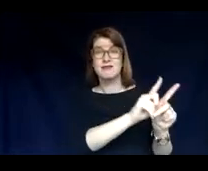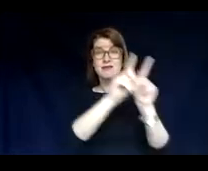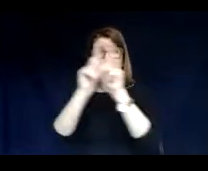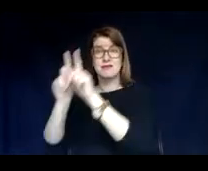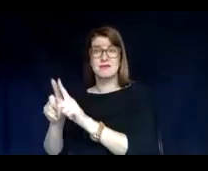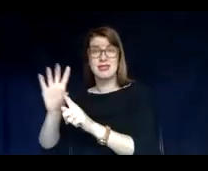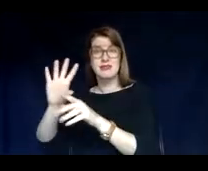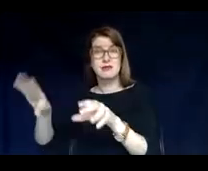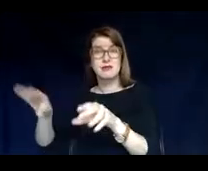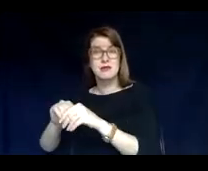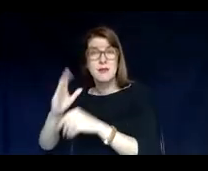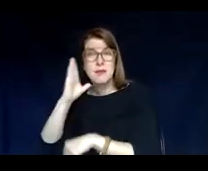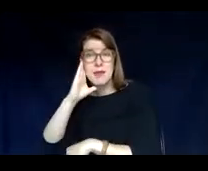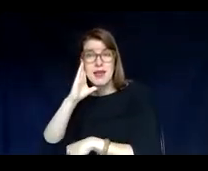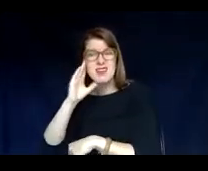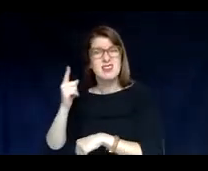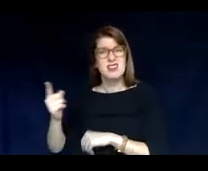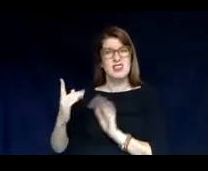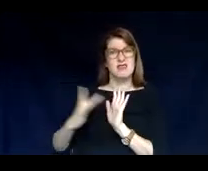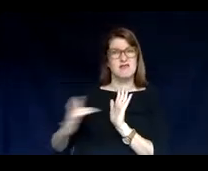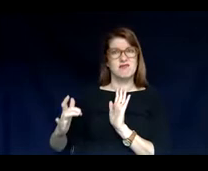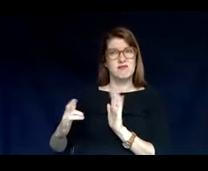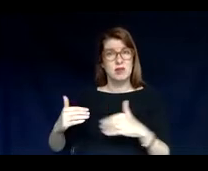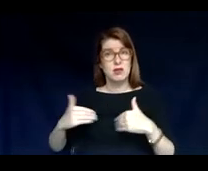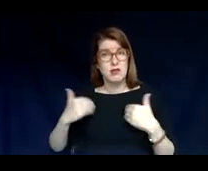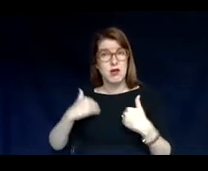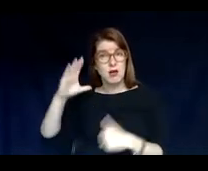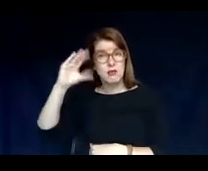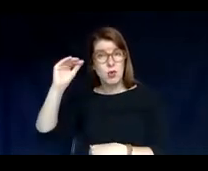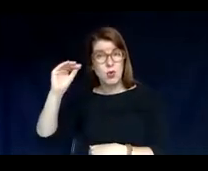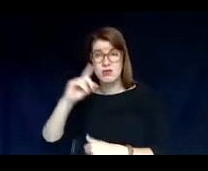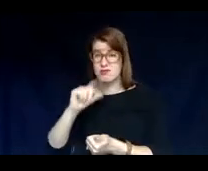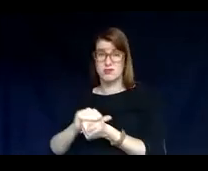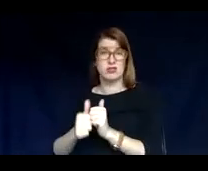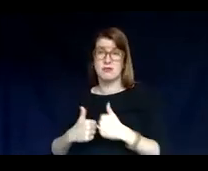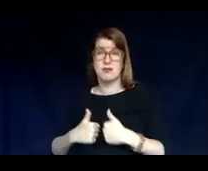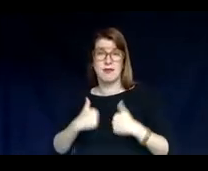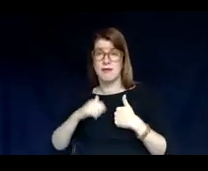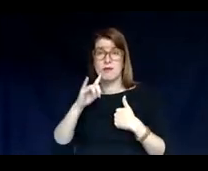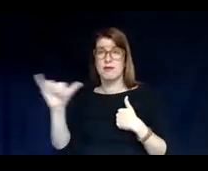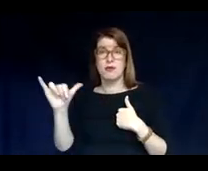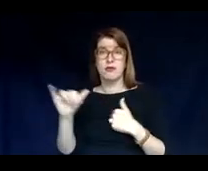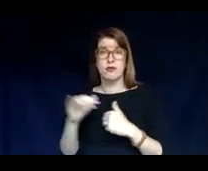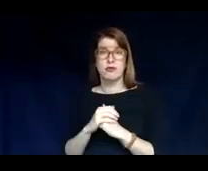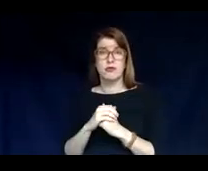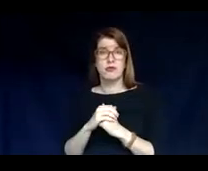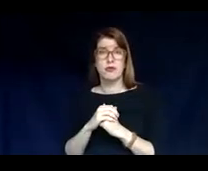bed assaulted a young boy and changed my life forever.